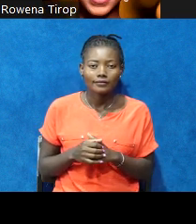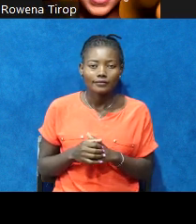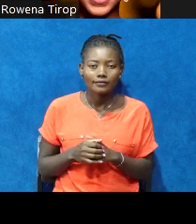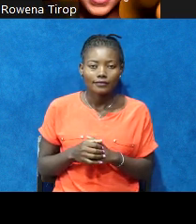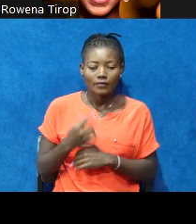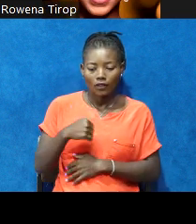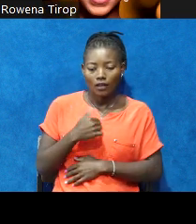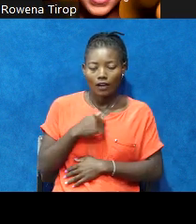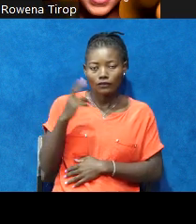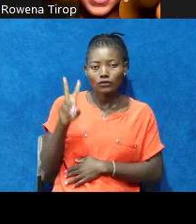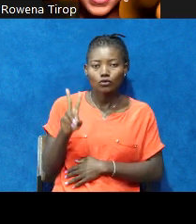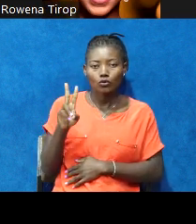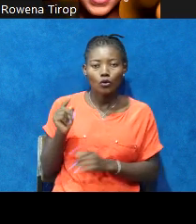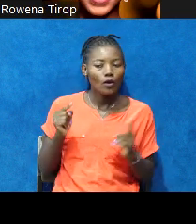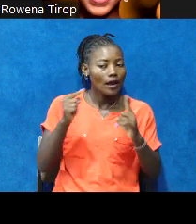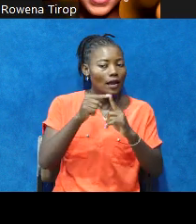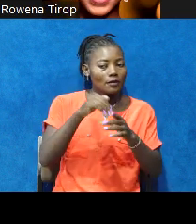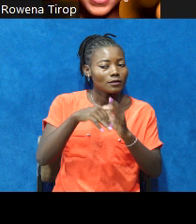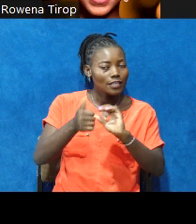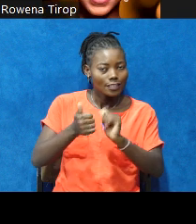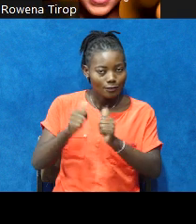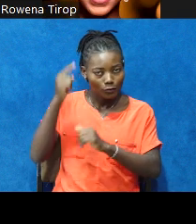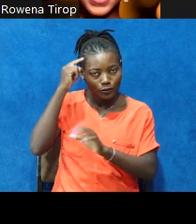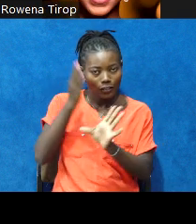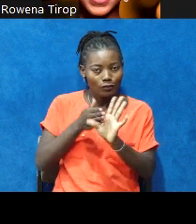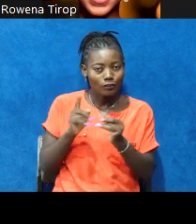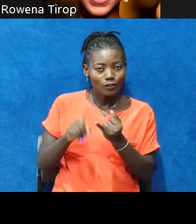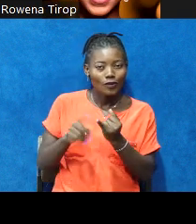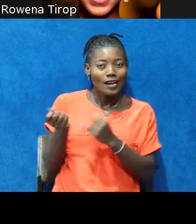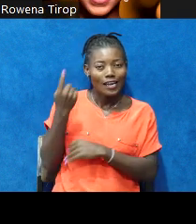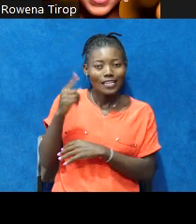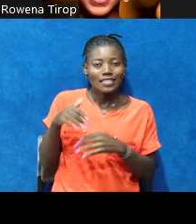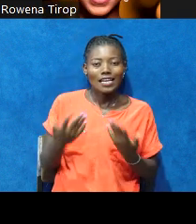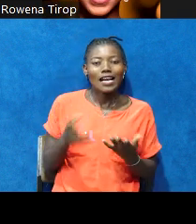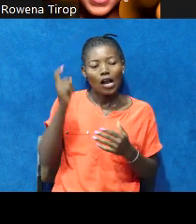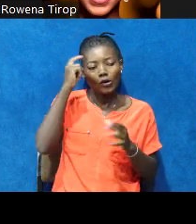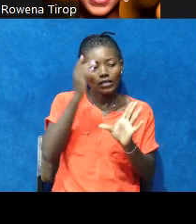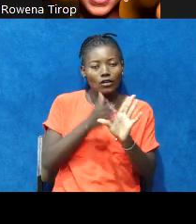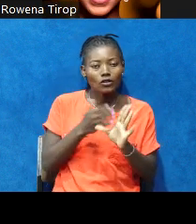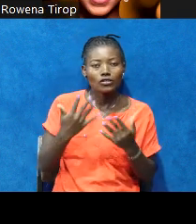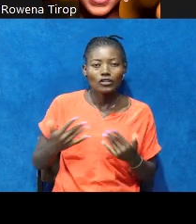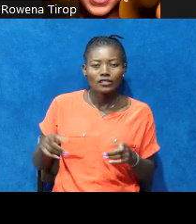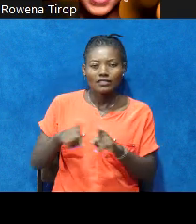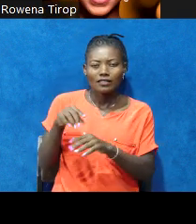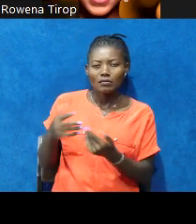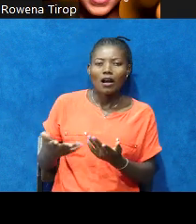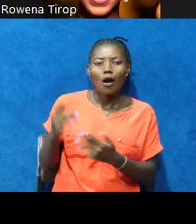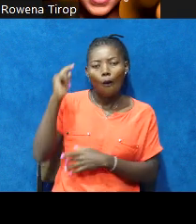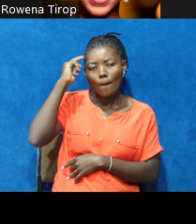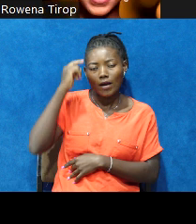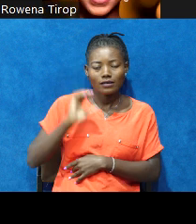There are two main objectives in sports psychology. So understanding how psychological factors, that's how our mind